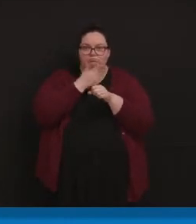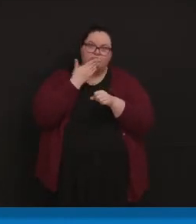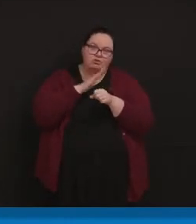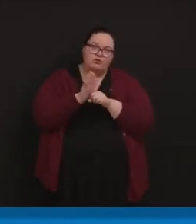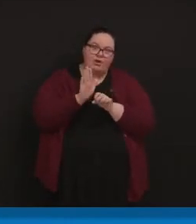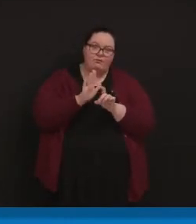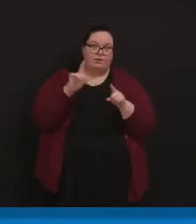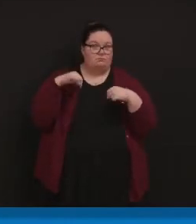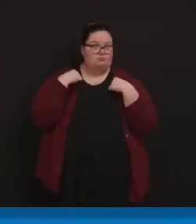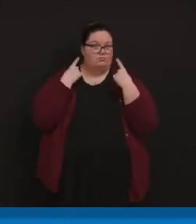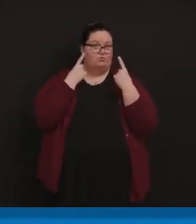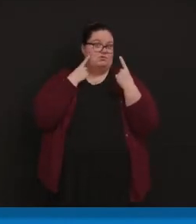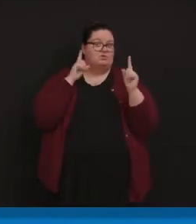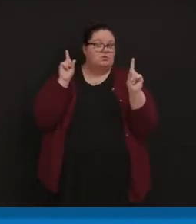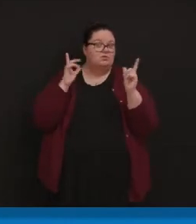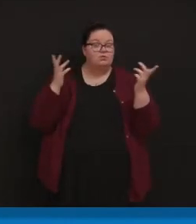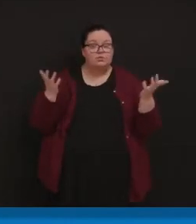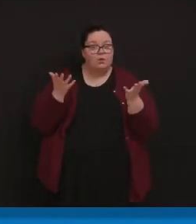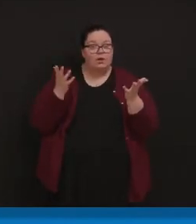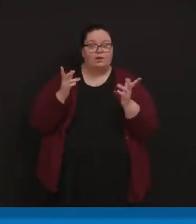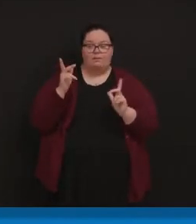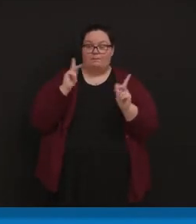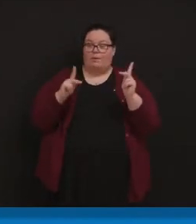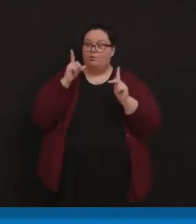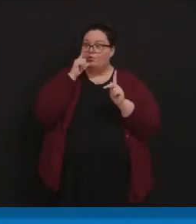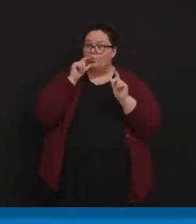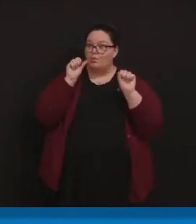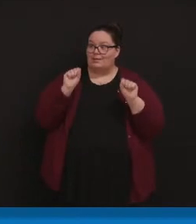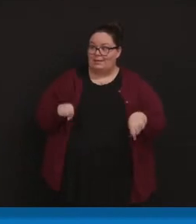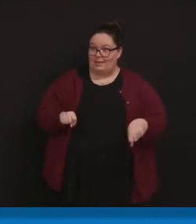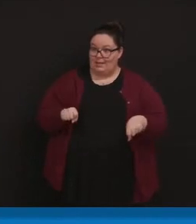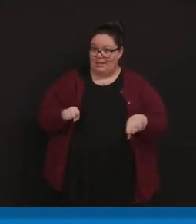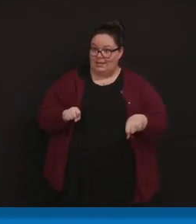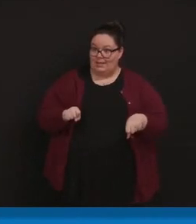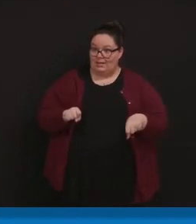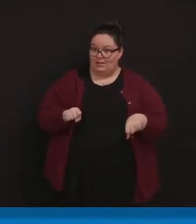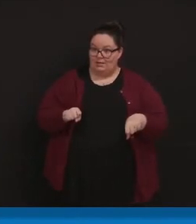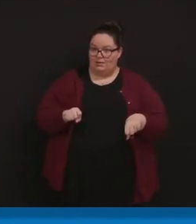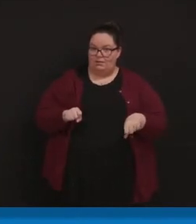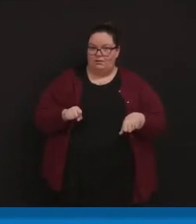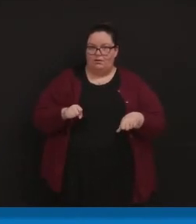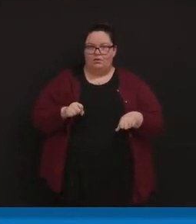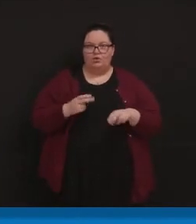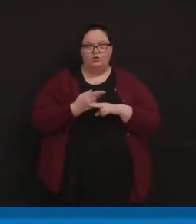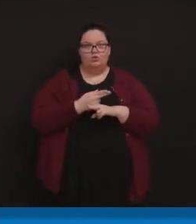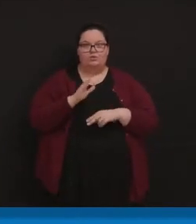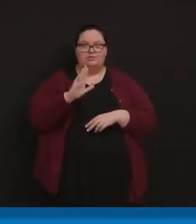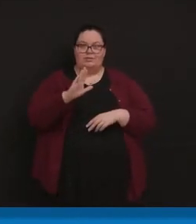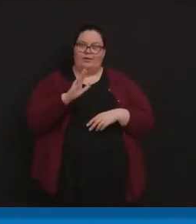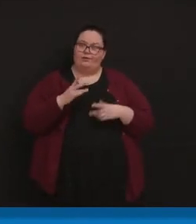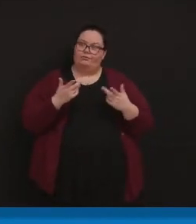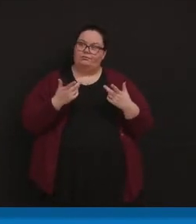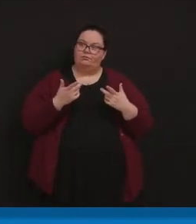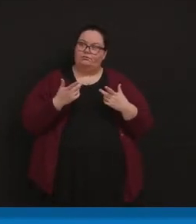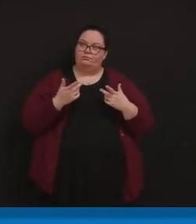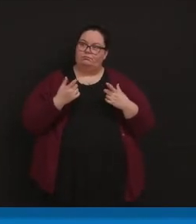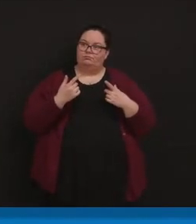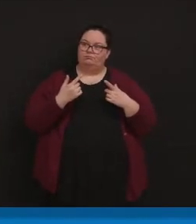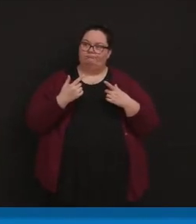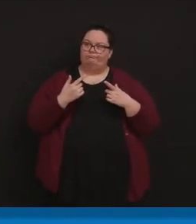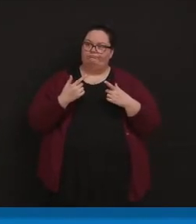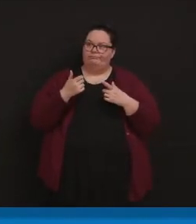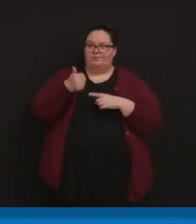really marked our success throughout this has been everyone who can using their position of authority, large or small, to do the right